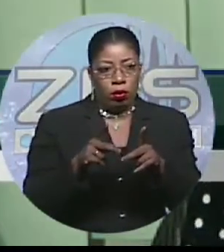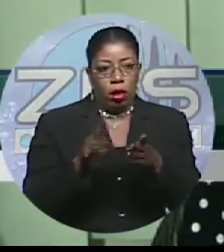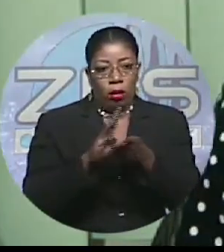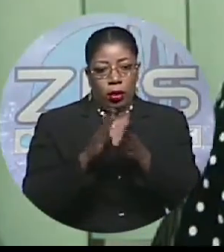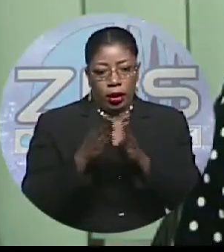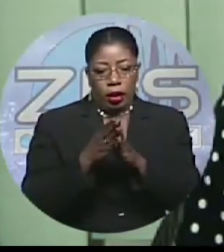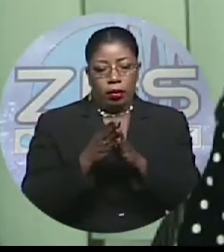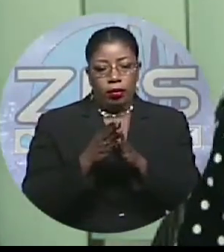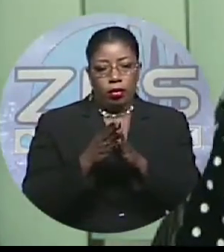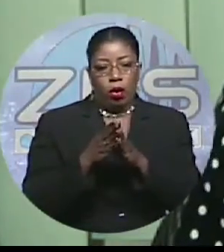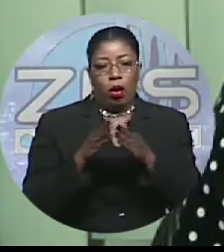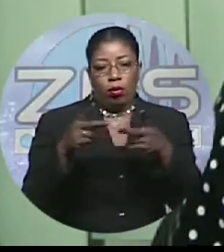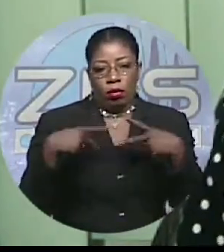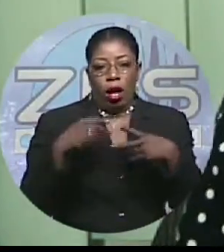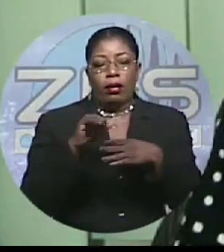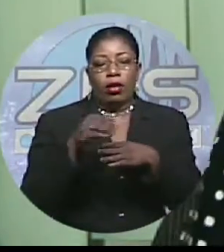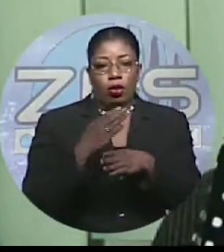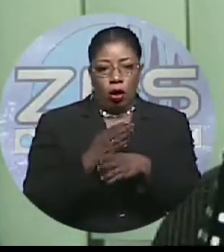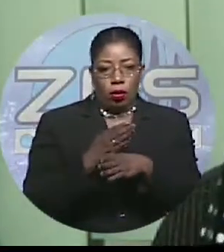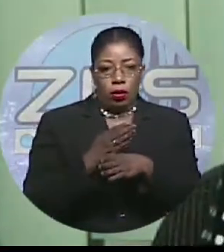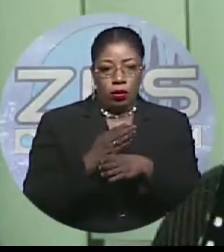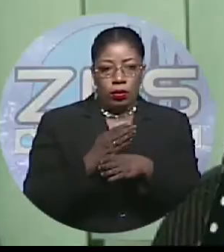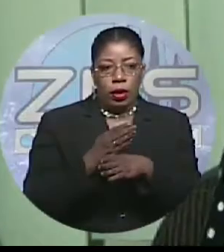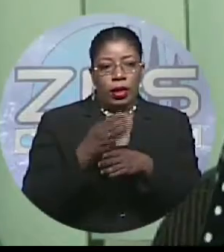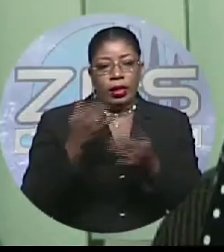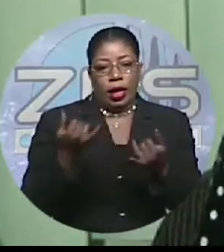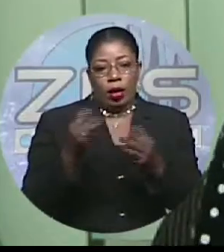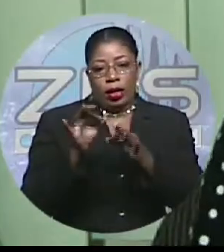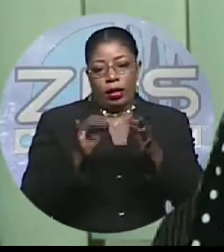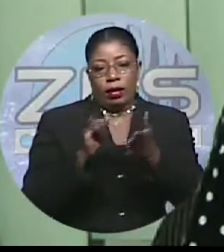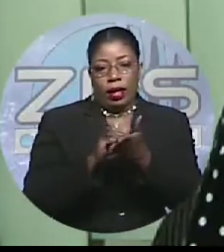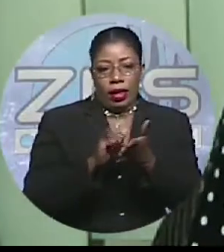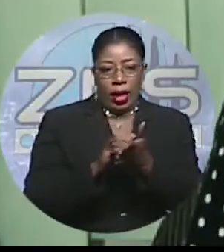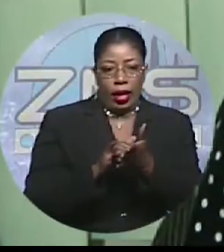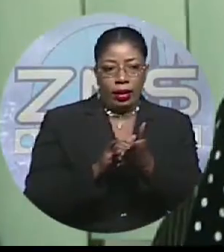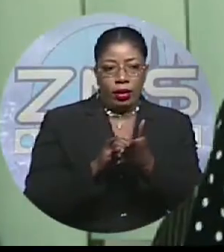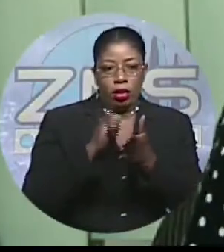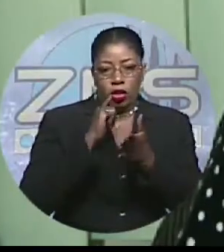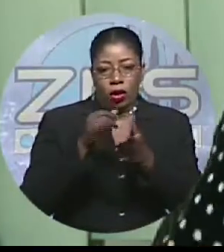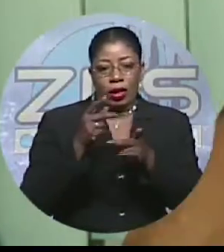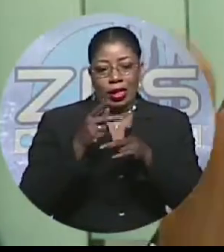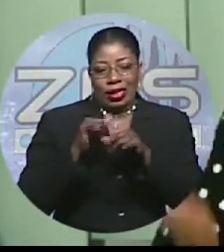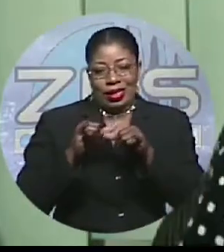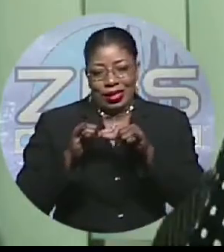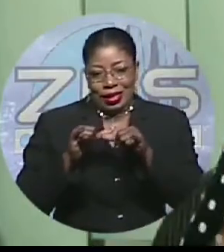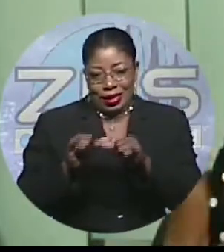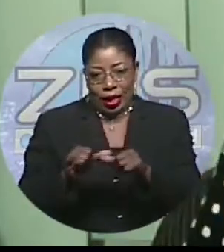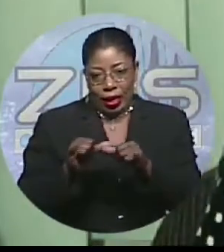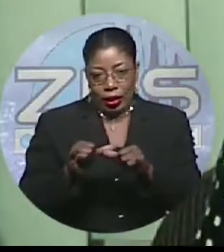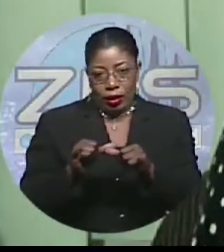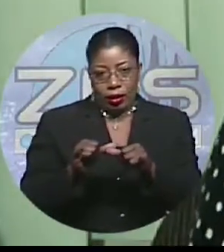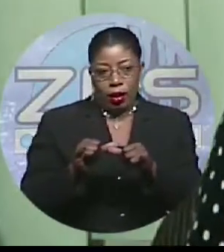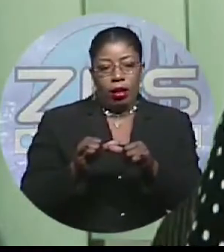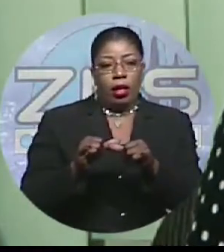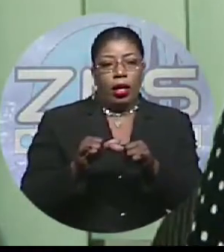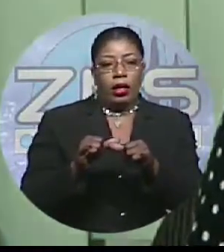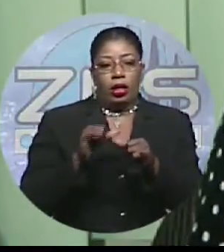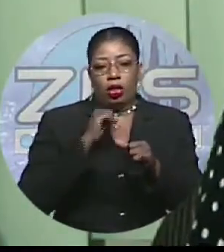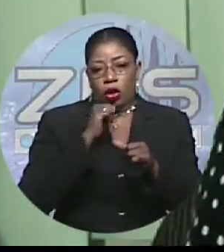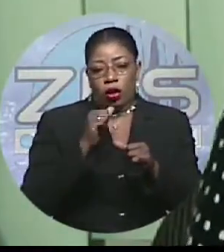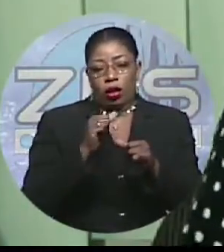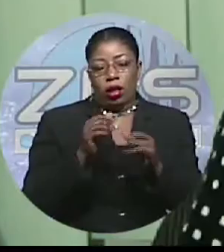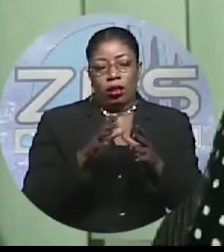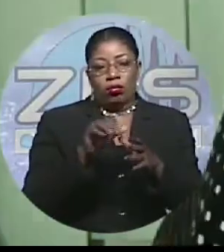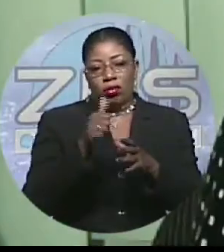become employed or enter the labor force. If that level is not sustained, if another big event doesn't come